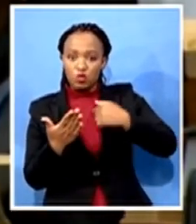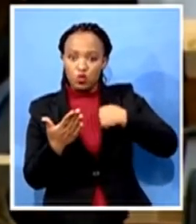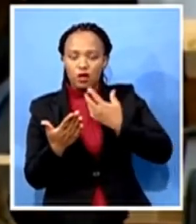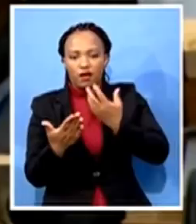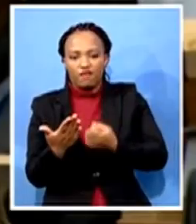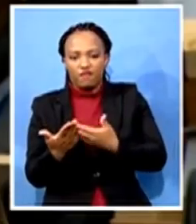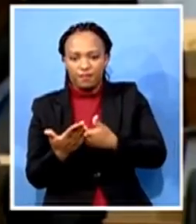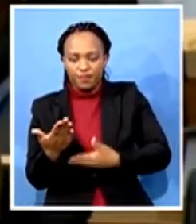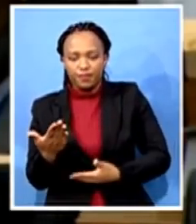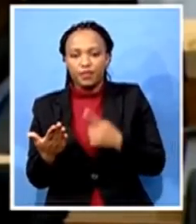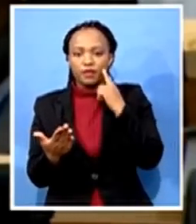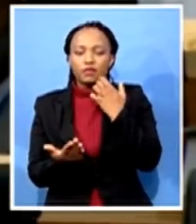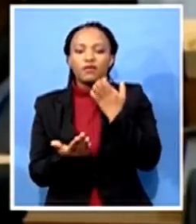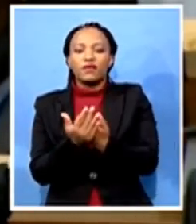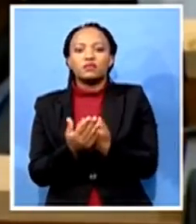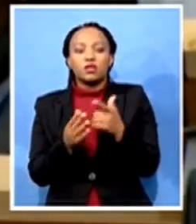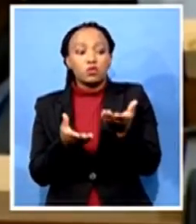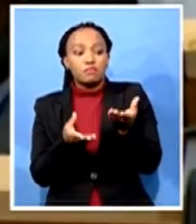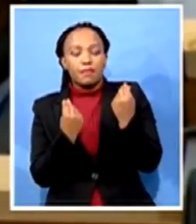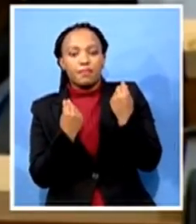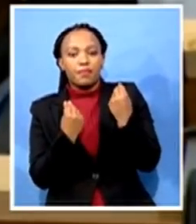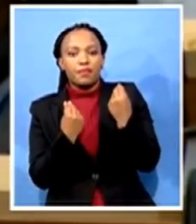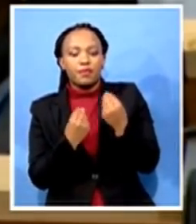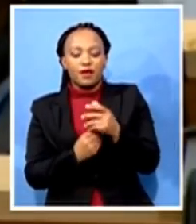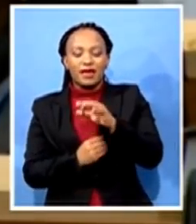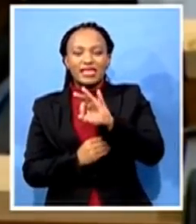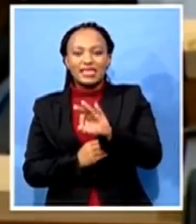received, 361 bids were received,